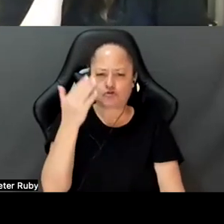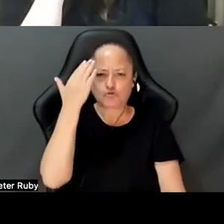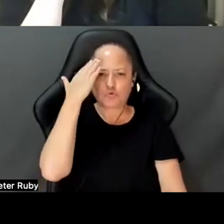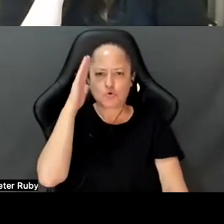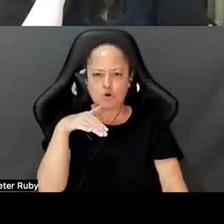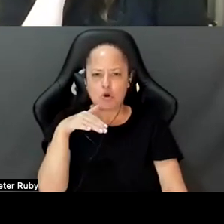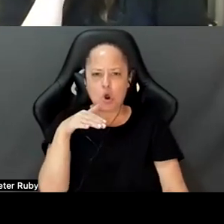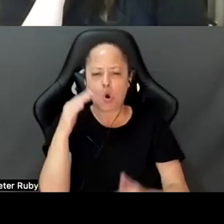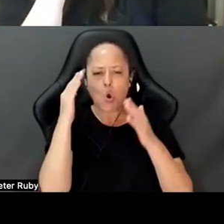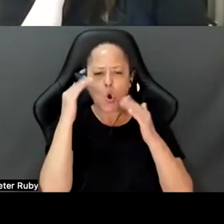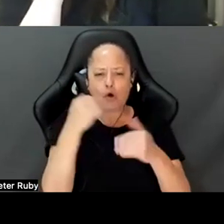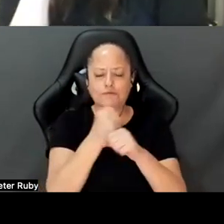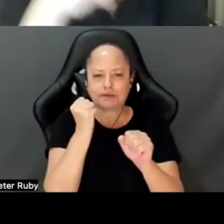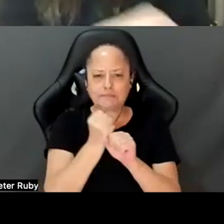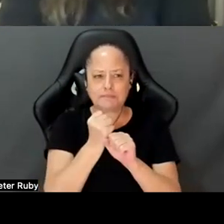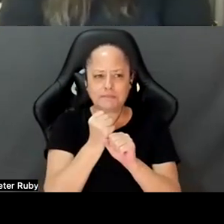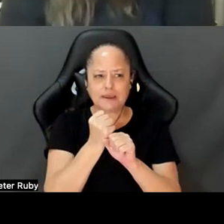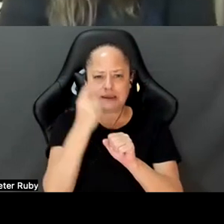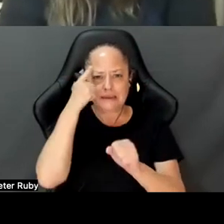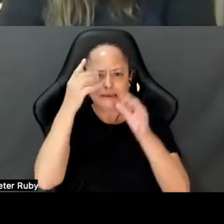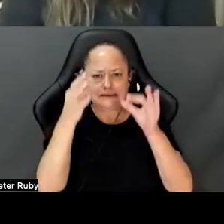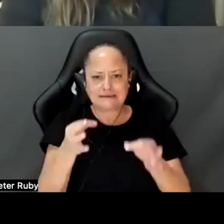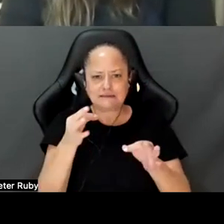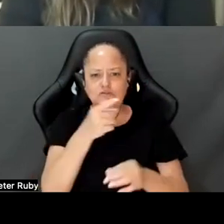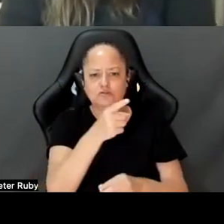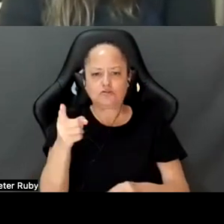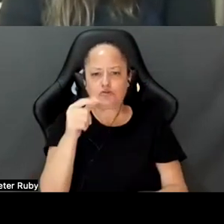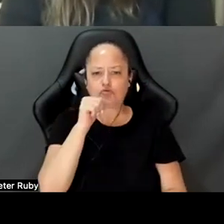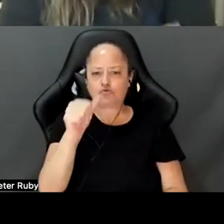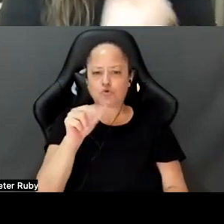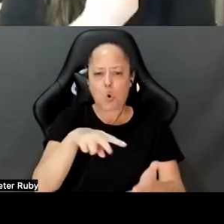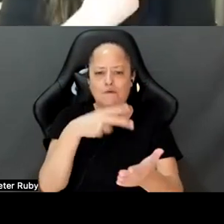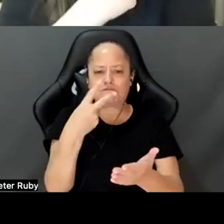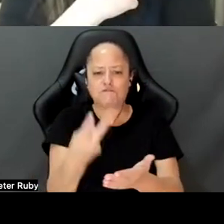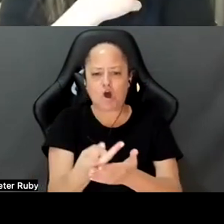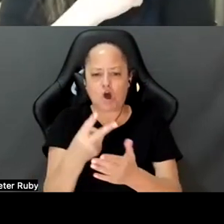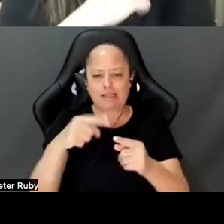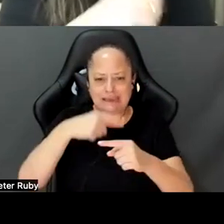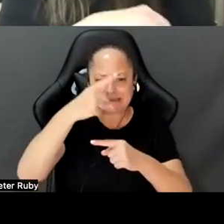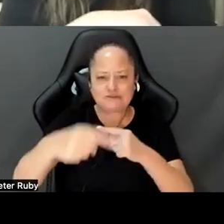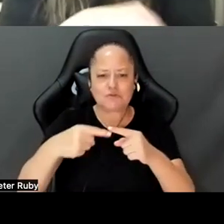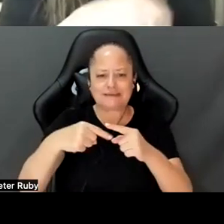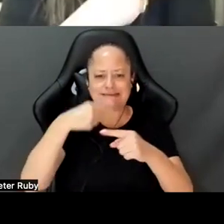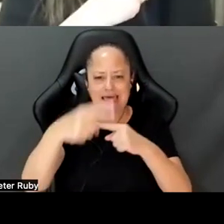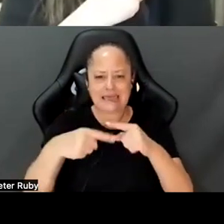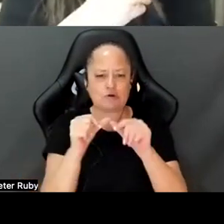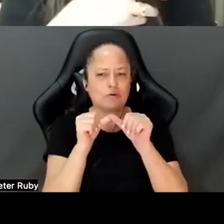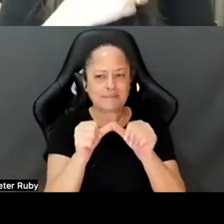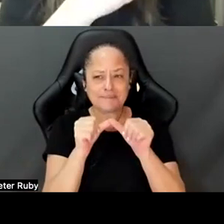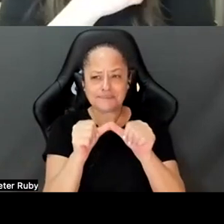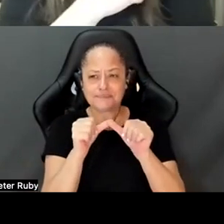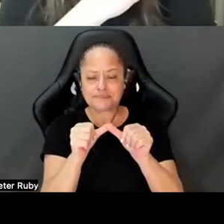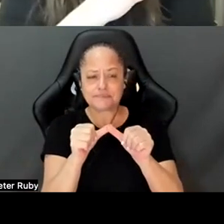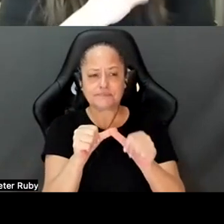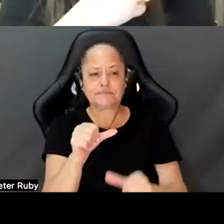to hopefully make decisions to where you don't fall into those cycles. And so I